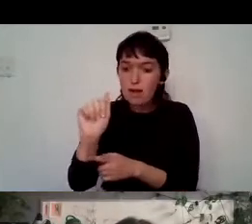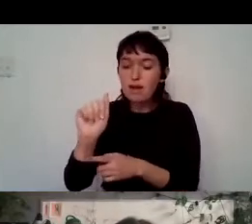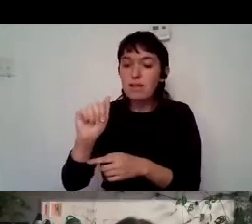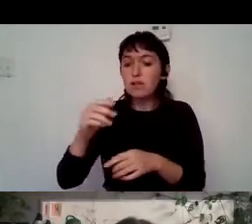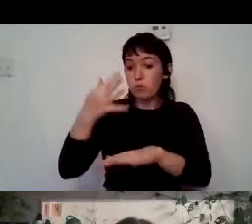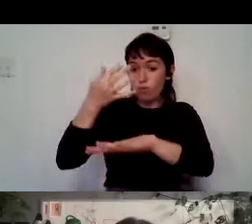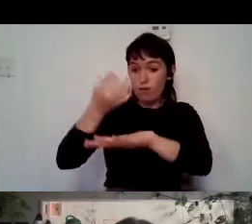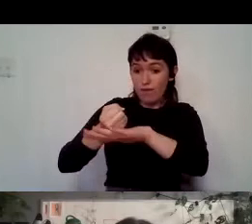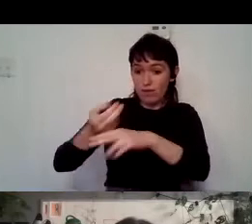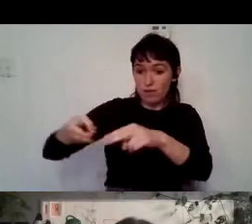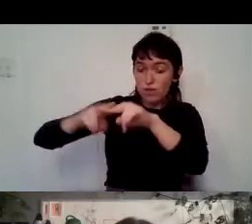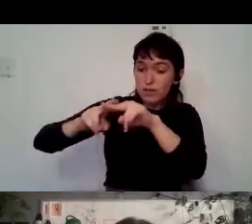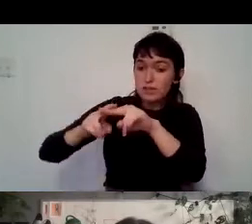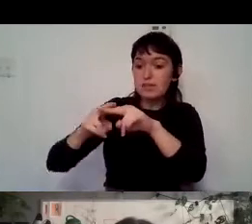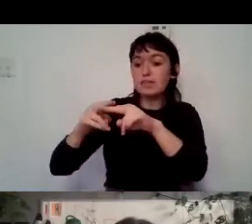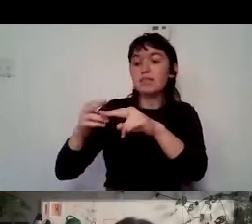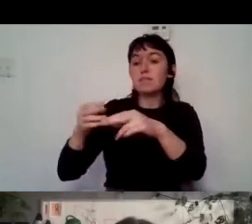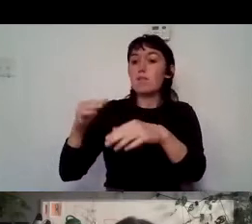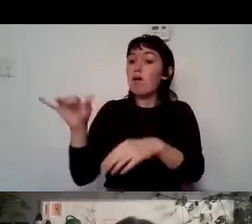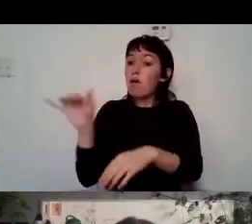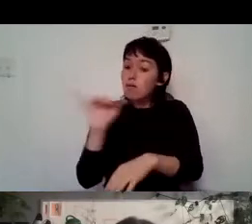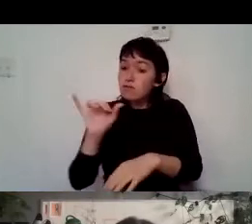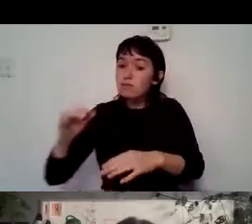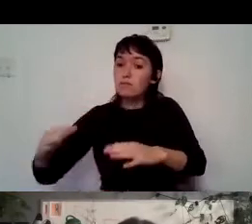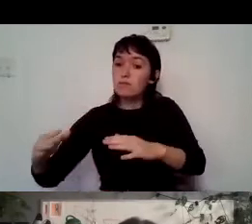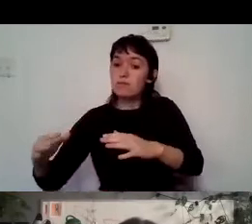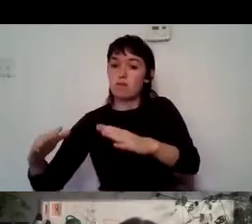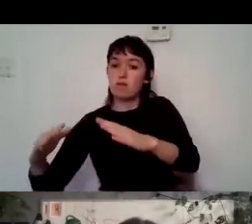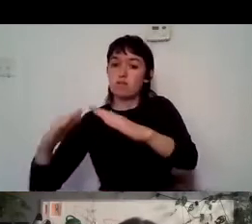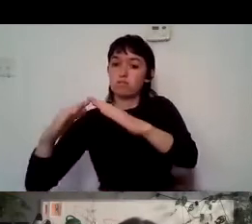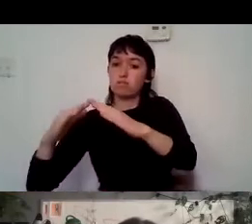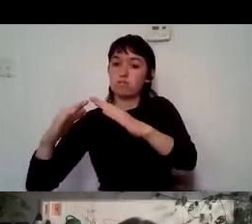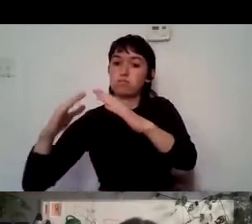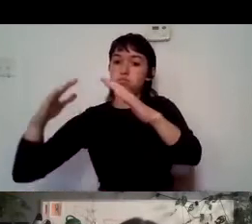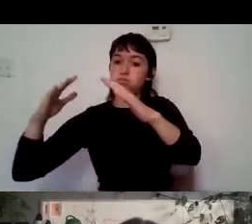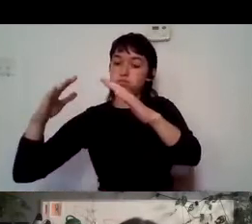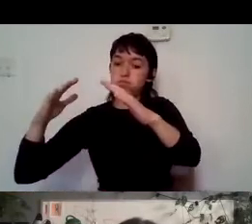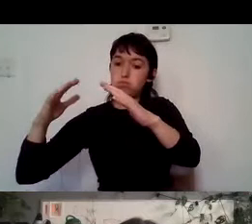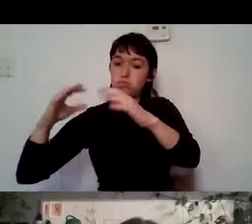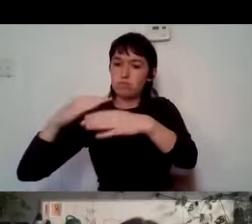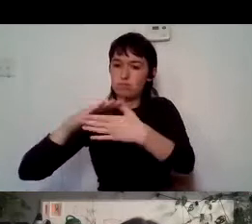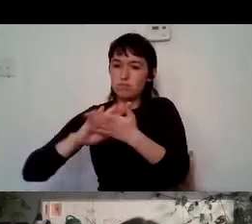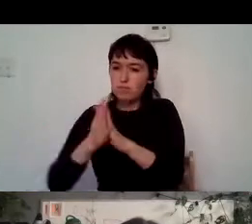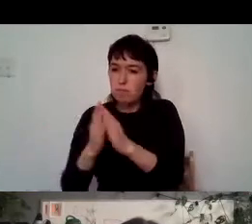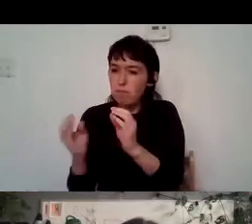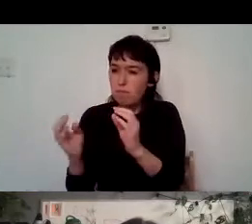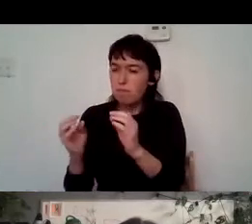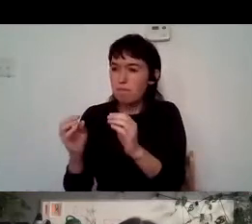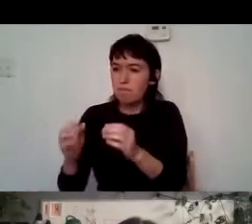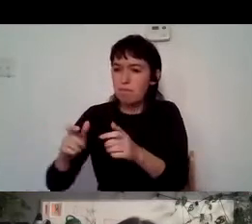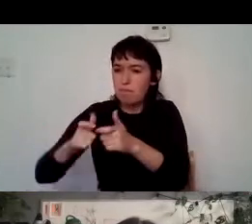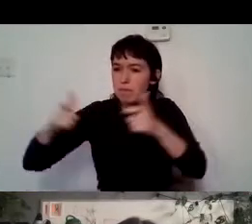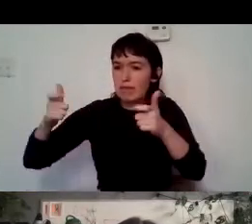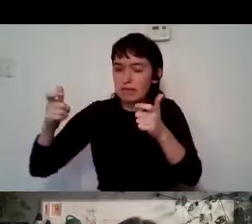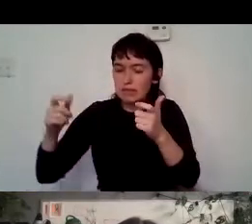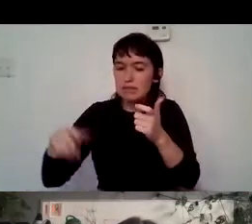inflate like a balloon, or deflate if there's less magma. So the ground of the volcano moves. Also, you